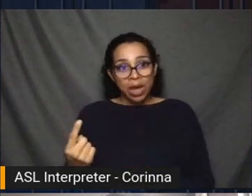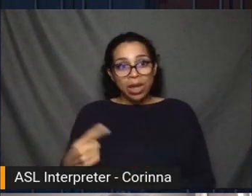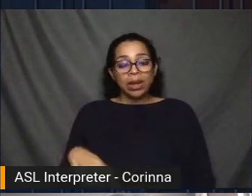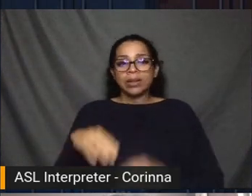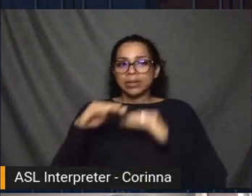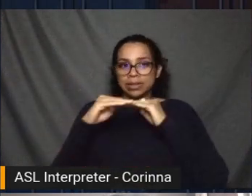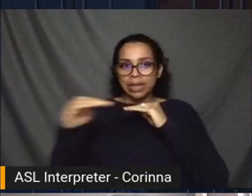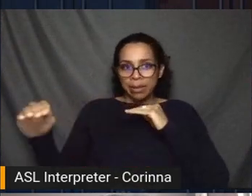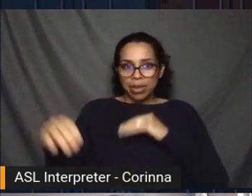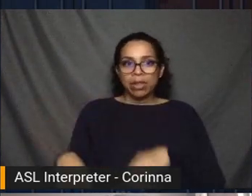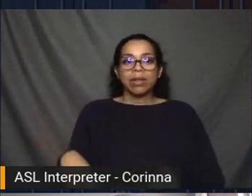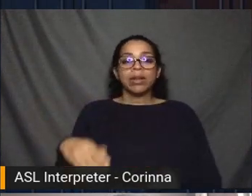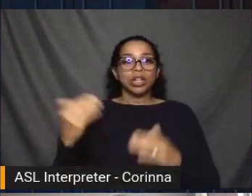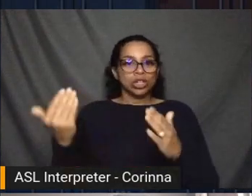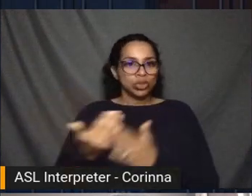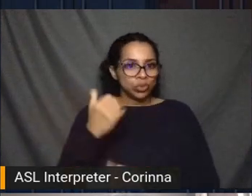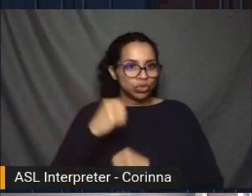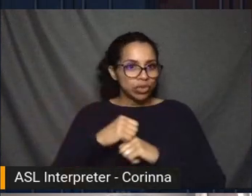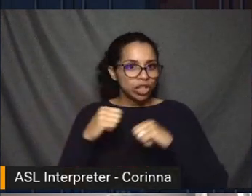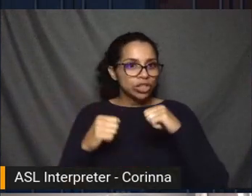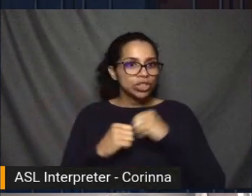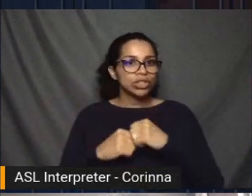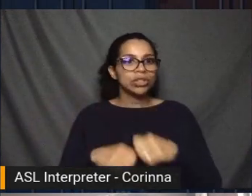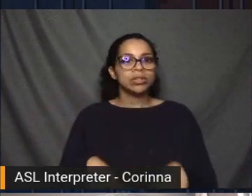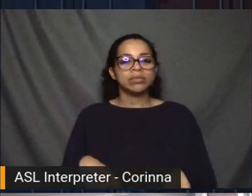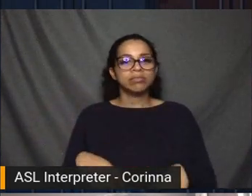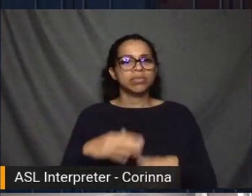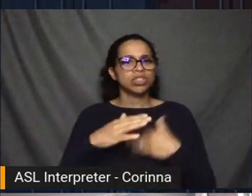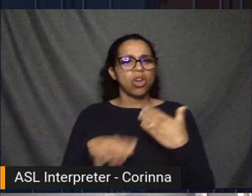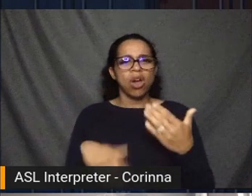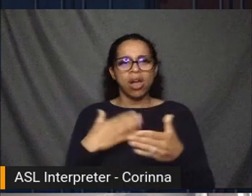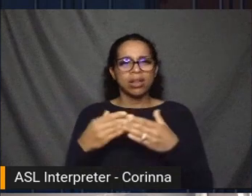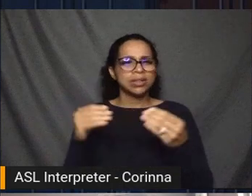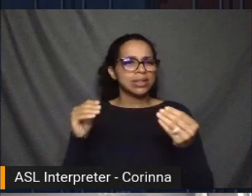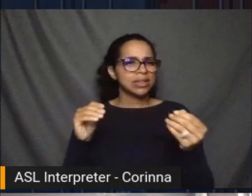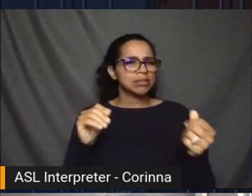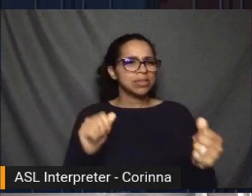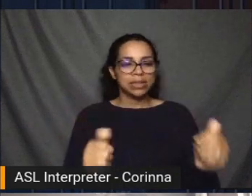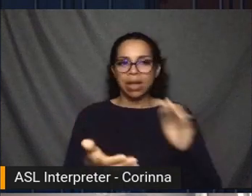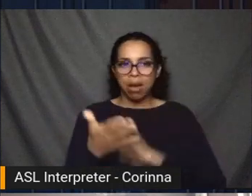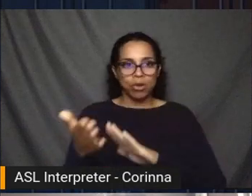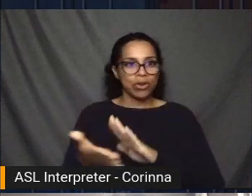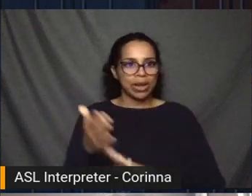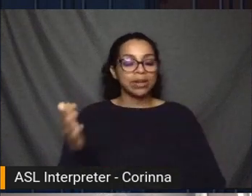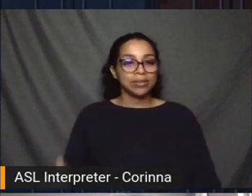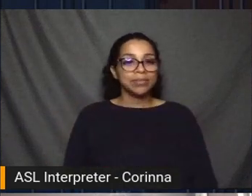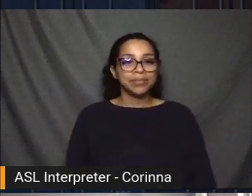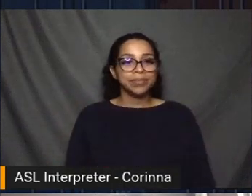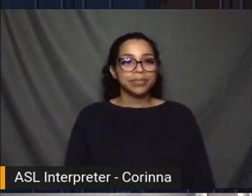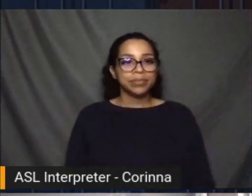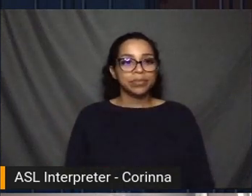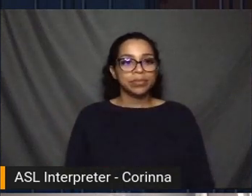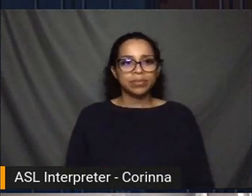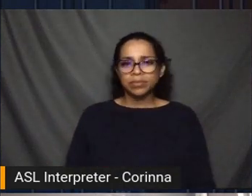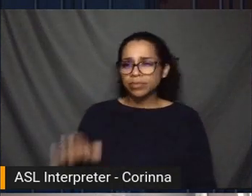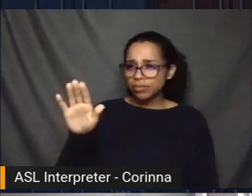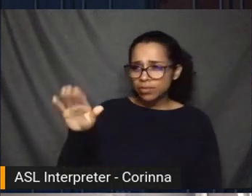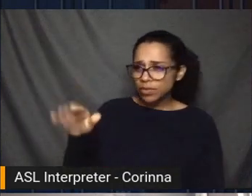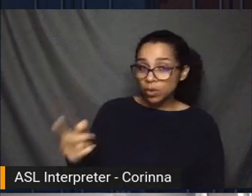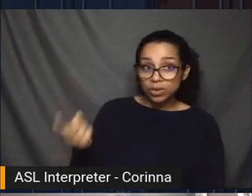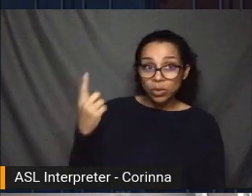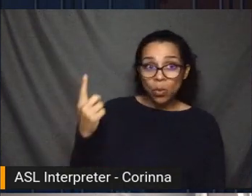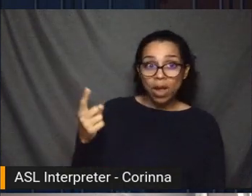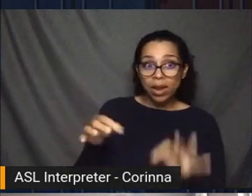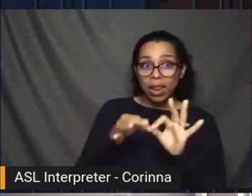stable, and we get the new structure, and it's all just seamlessly upgraded. So that was just one line of